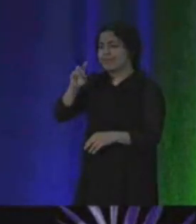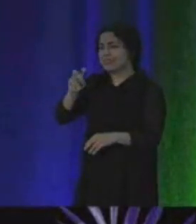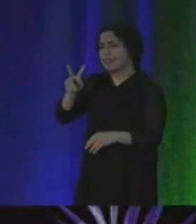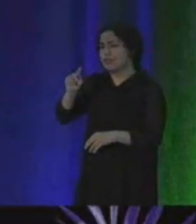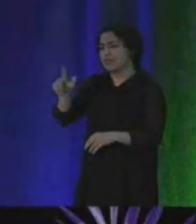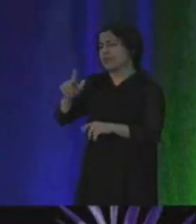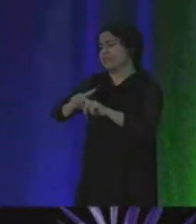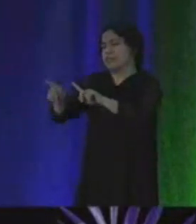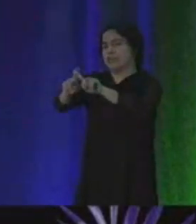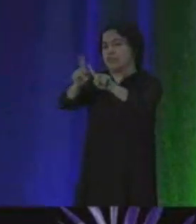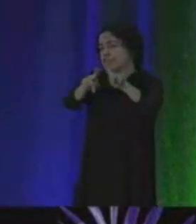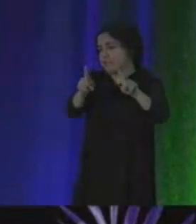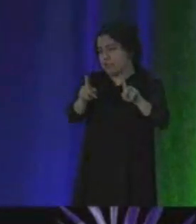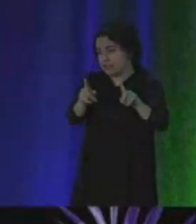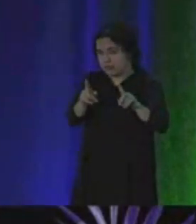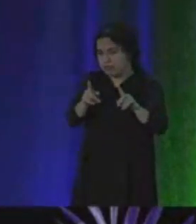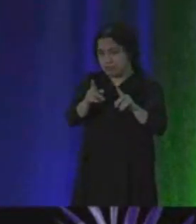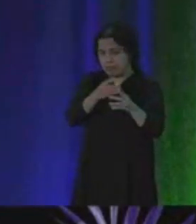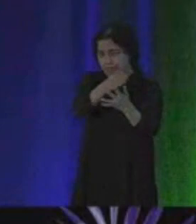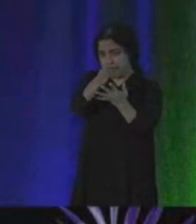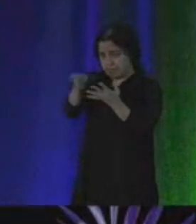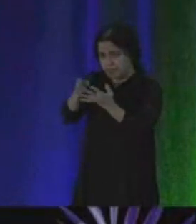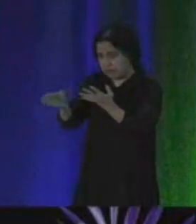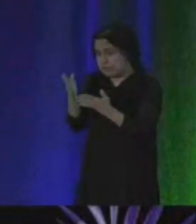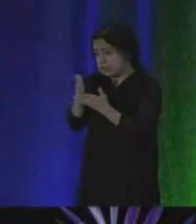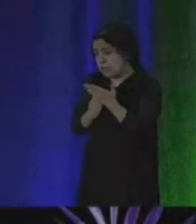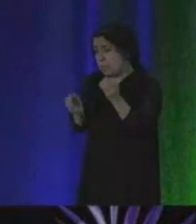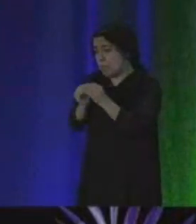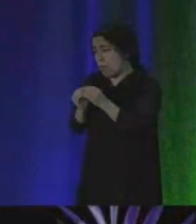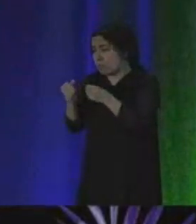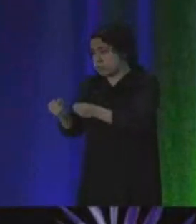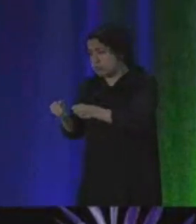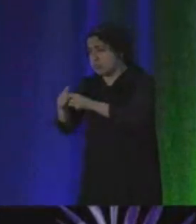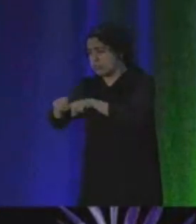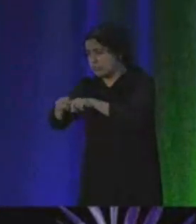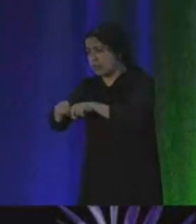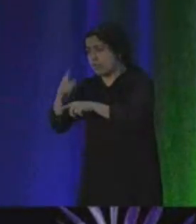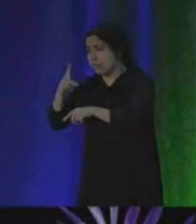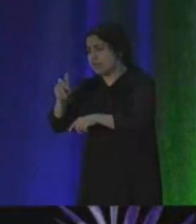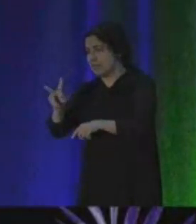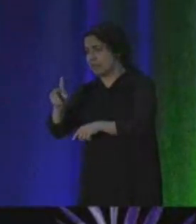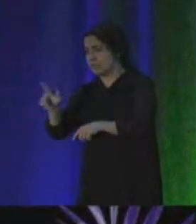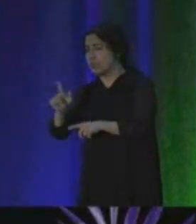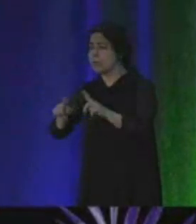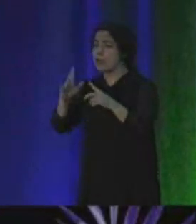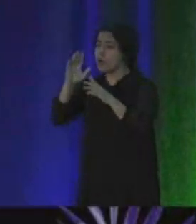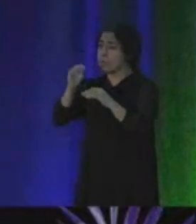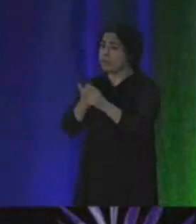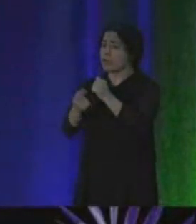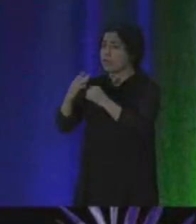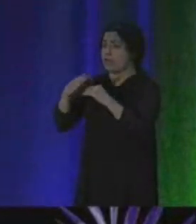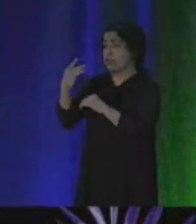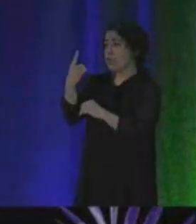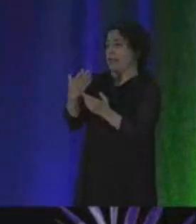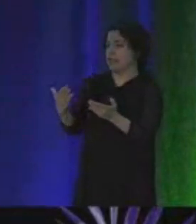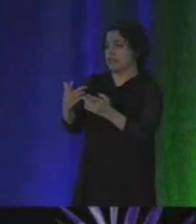different things, some more than others. And I hope that everybody at least learns one thing.